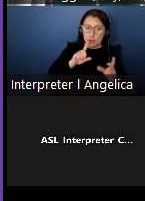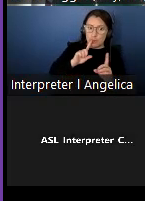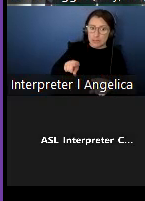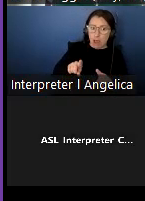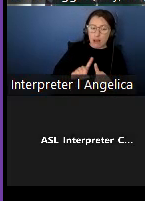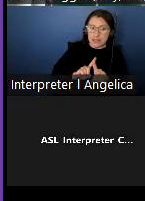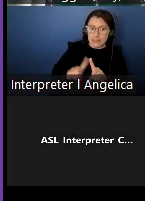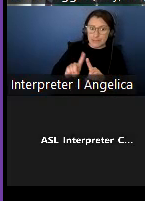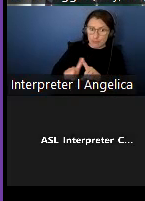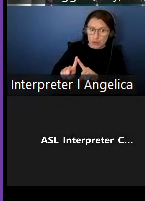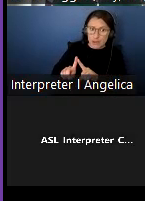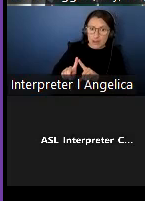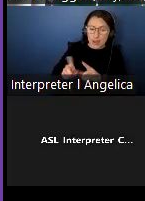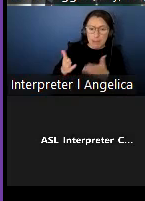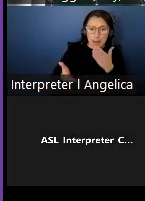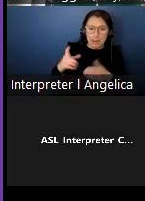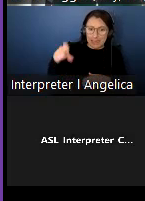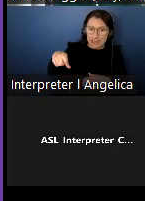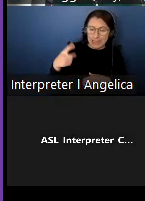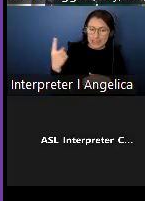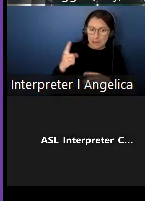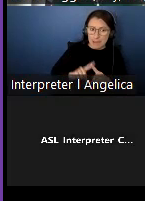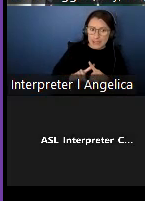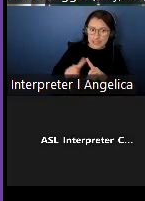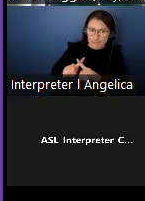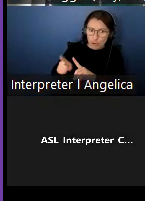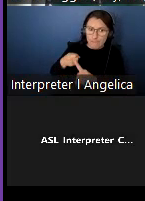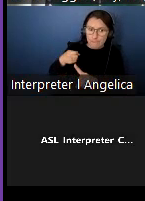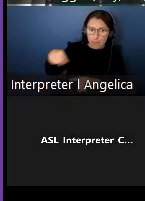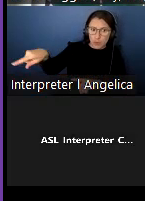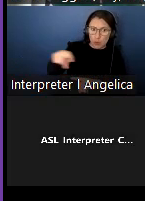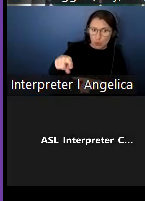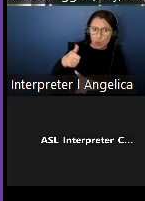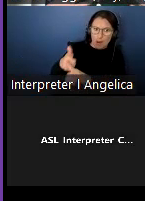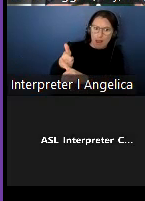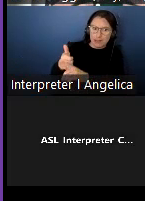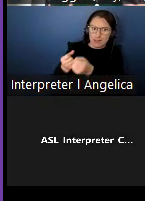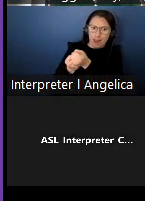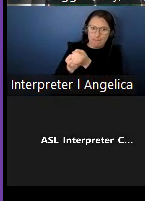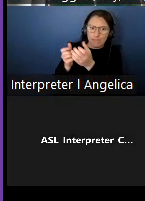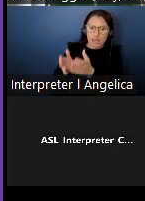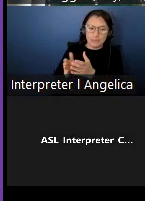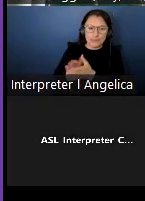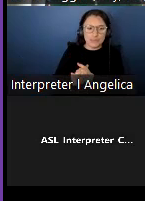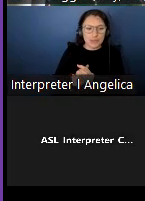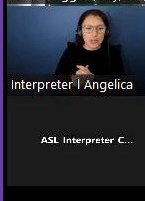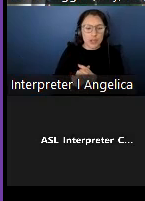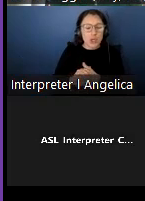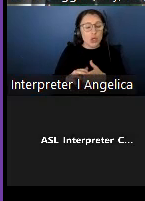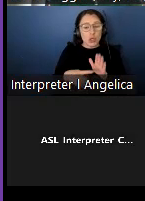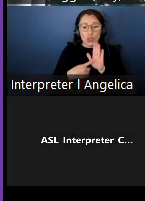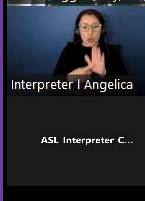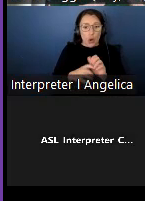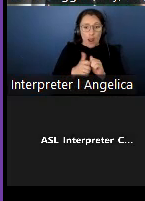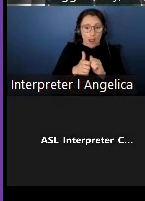may need something different from you as their advocate. So, to kind of show how this can play out